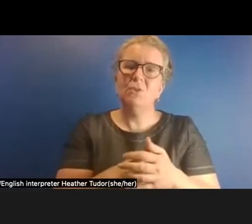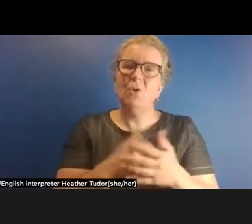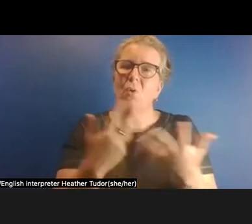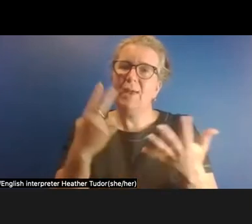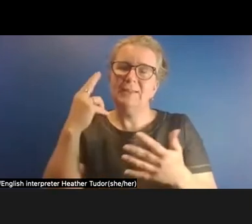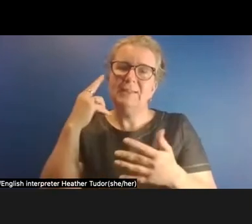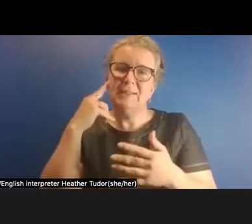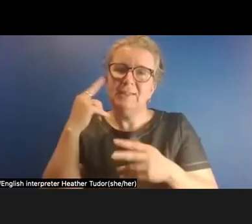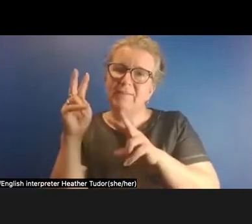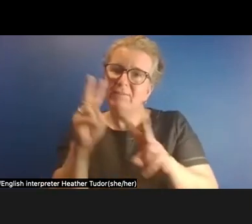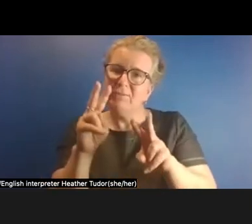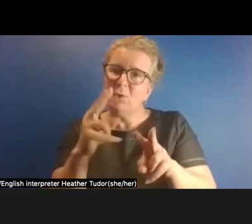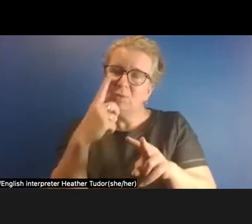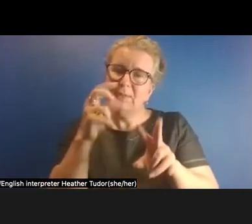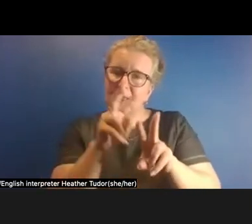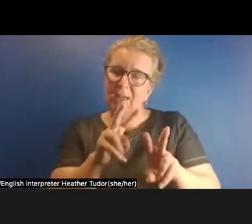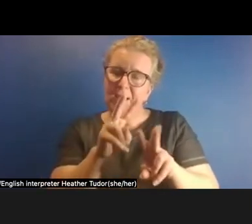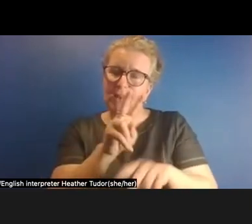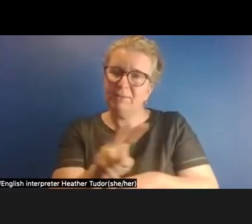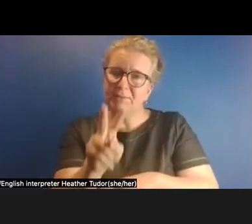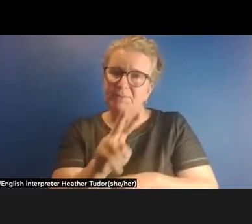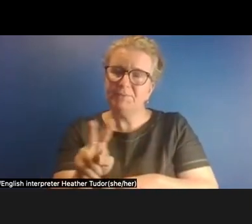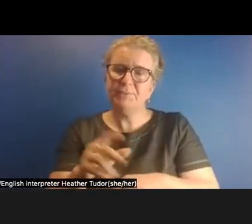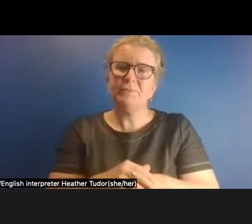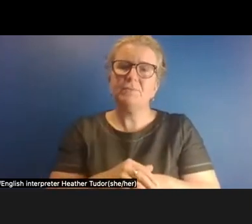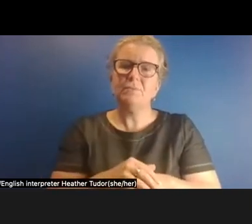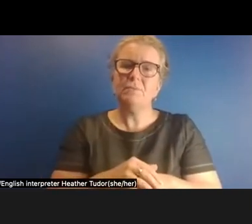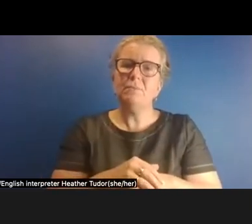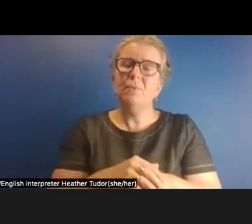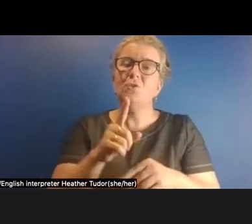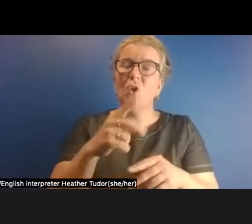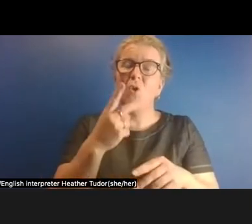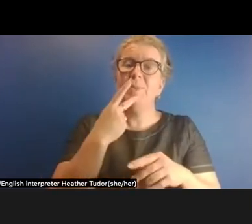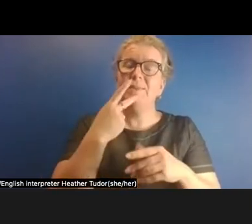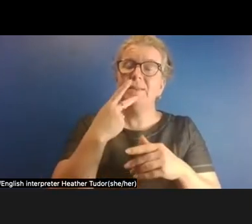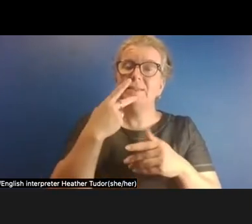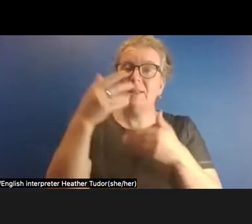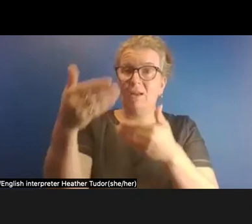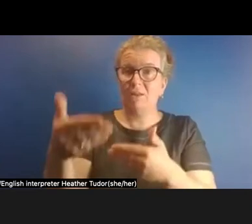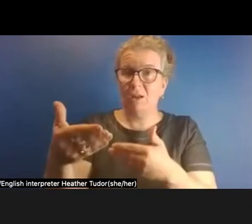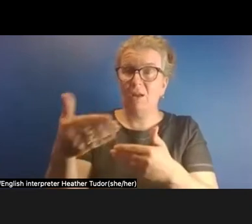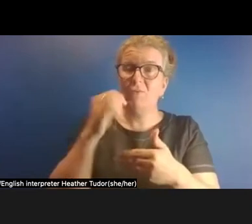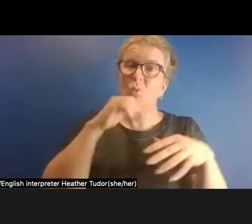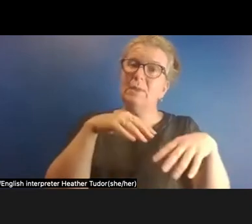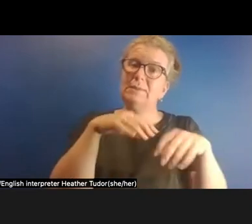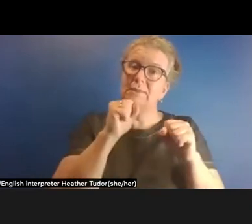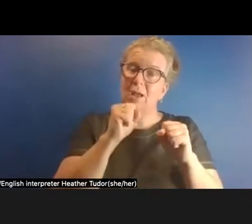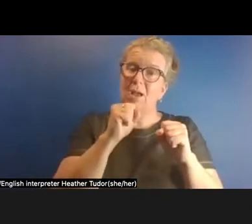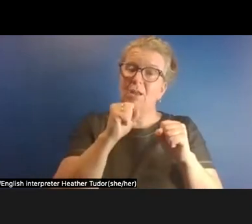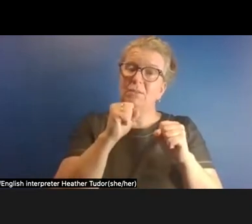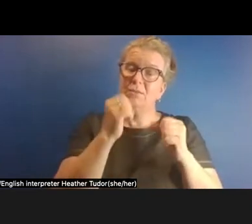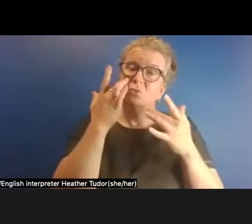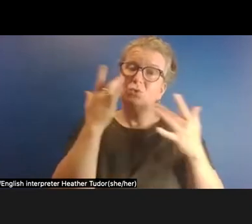with our second half with this film, and then a continuation of the talk, more in relation